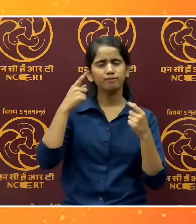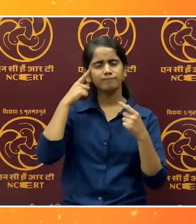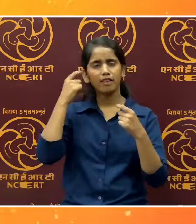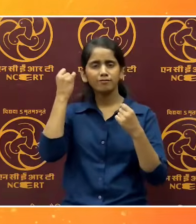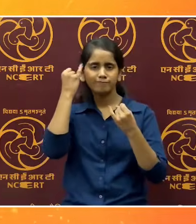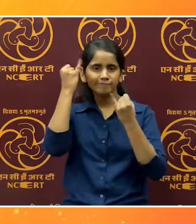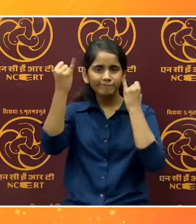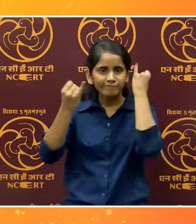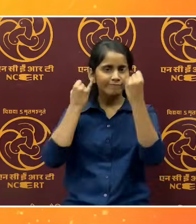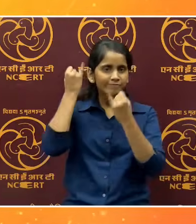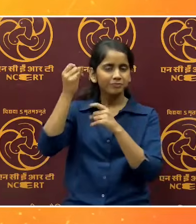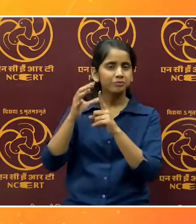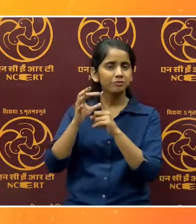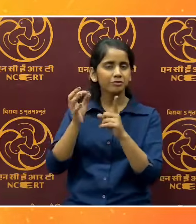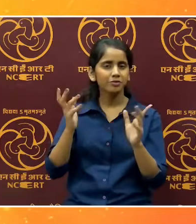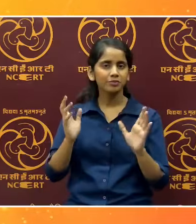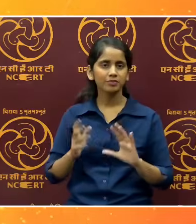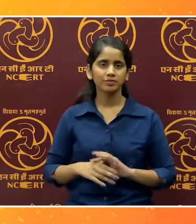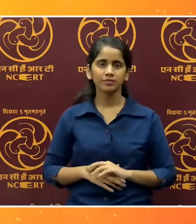it with us. Yes.